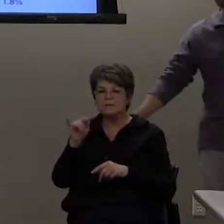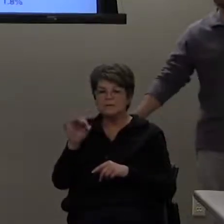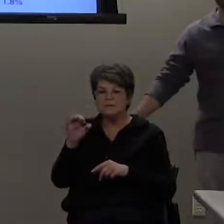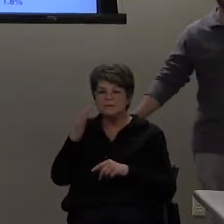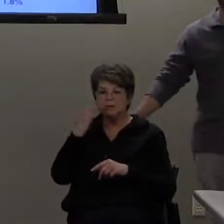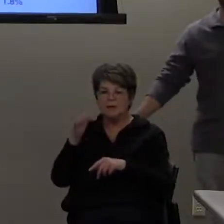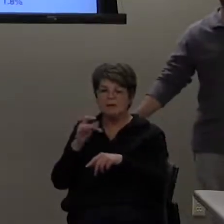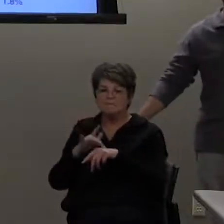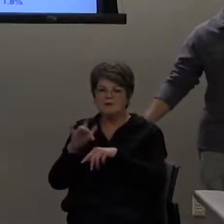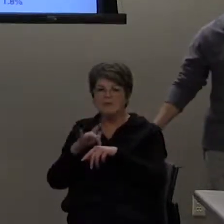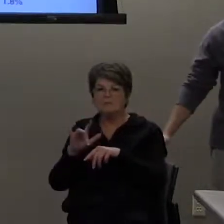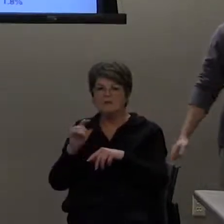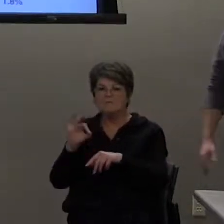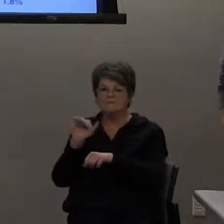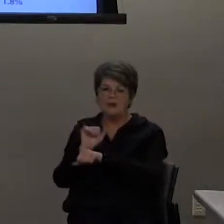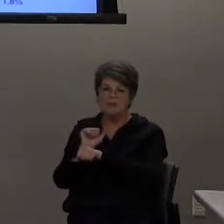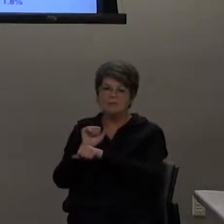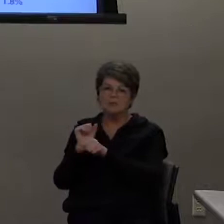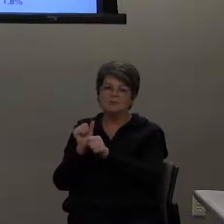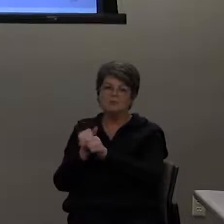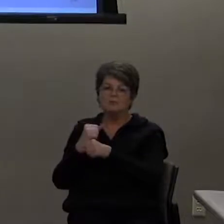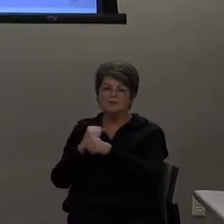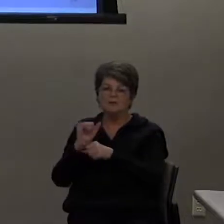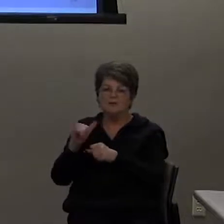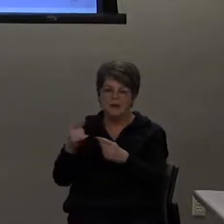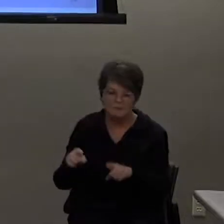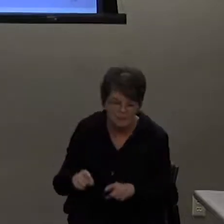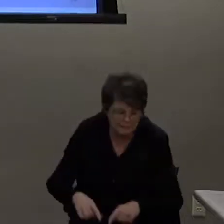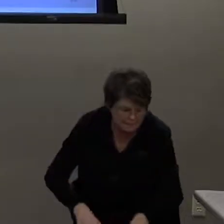because of the availability, frankly, of labor to make that happen.